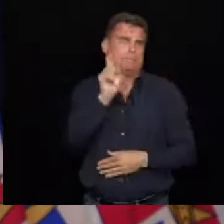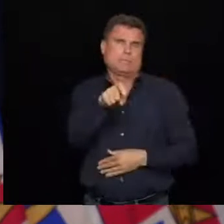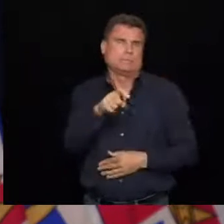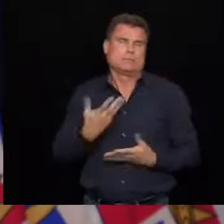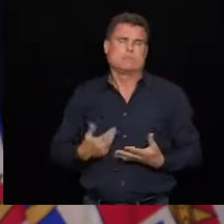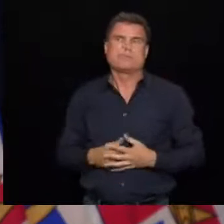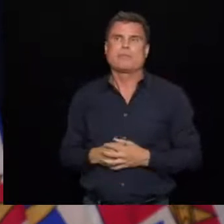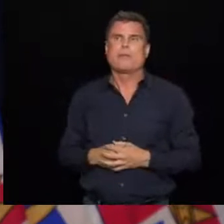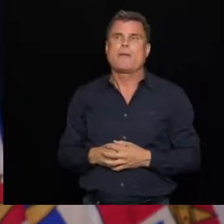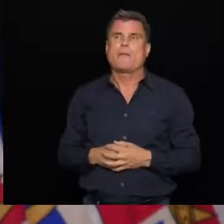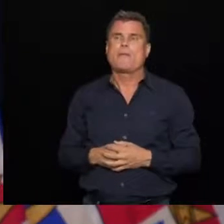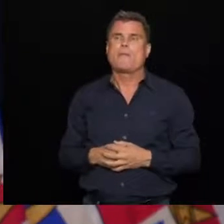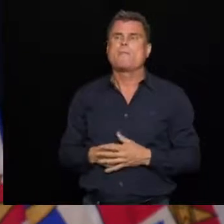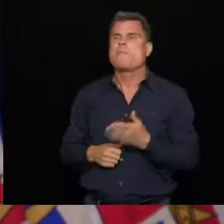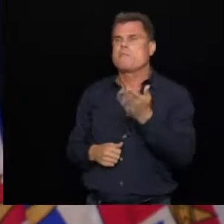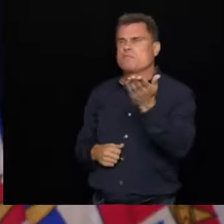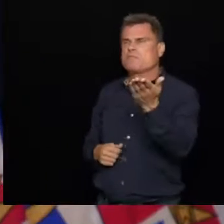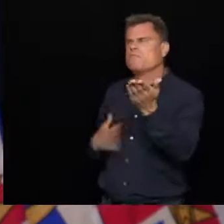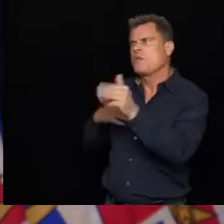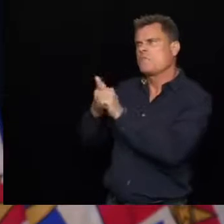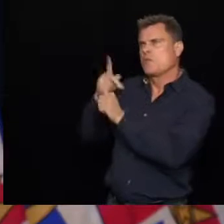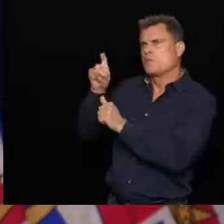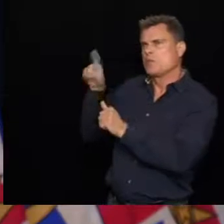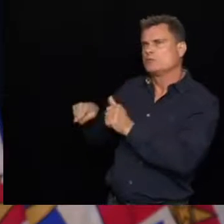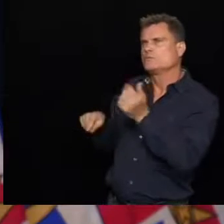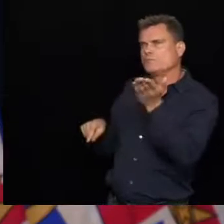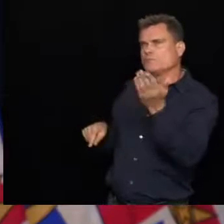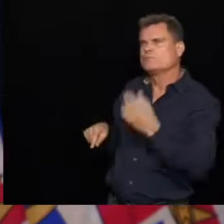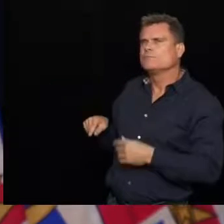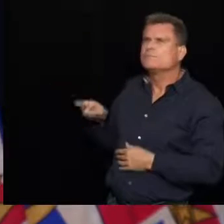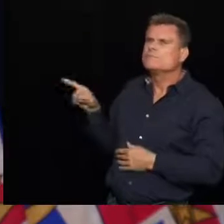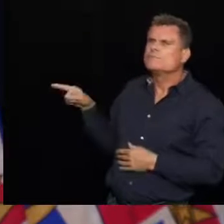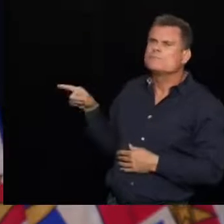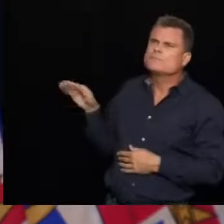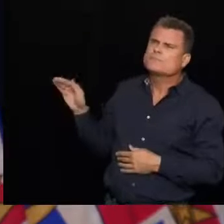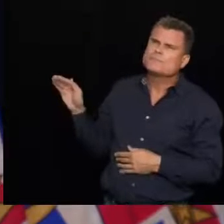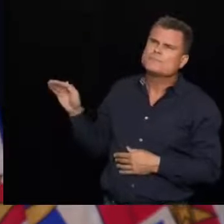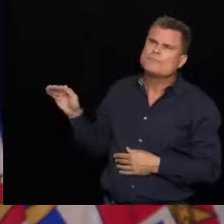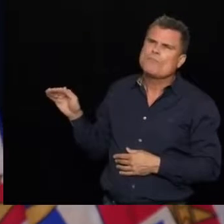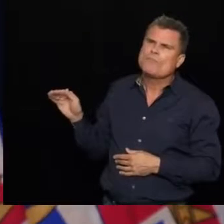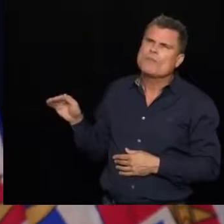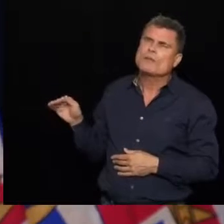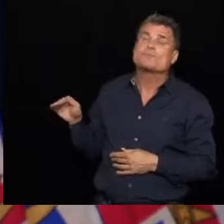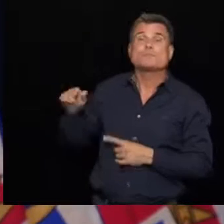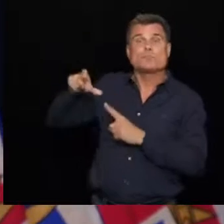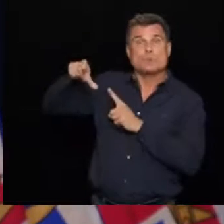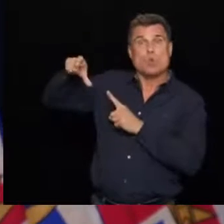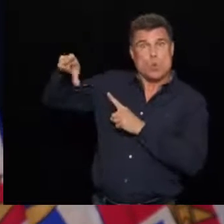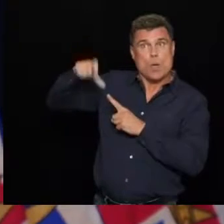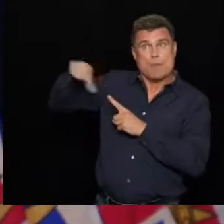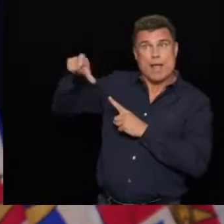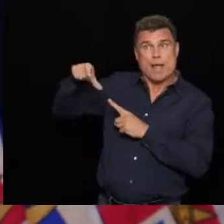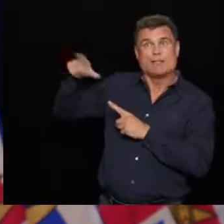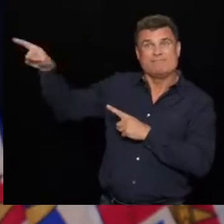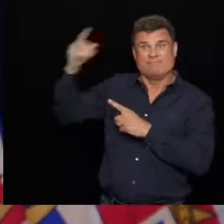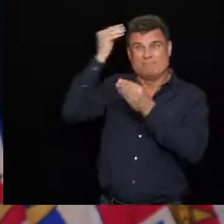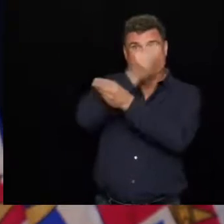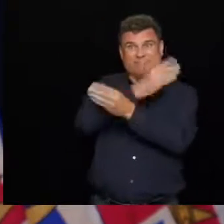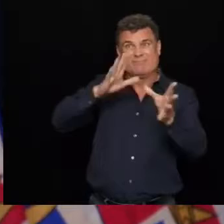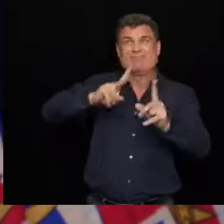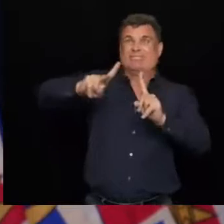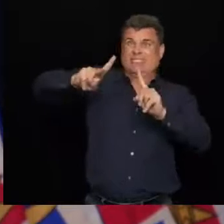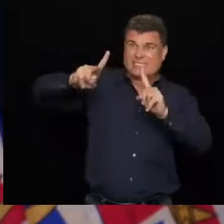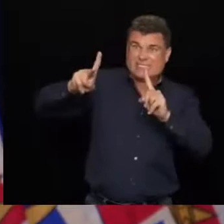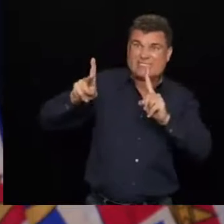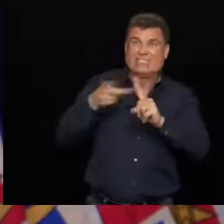you. So also, Dr. Henry, the province of Quebec has officially declared it's in its second wave. Can we say that BC is entering that phase as